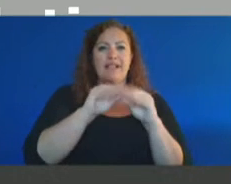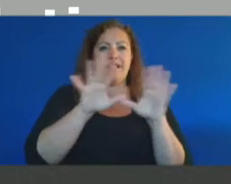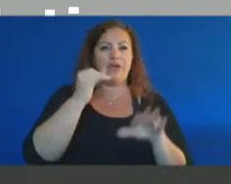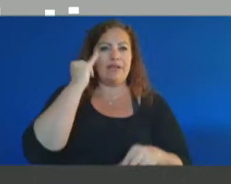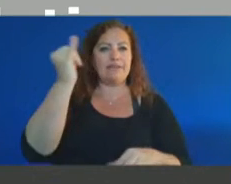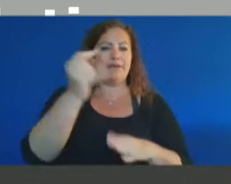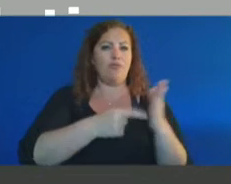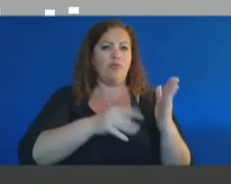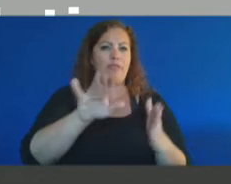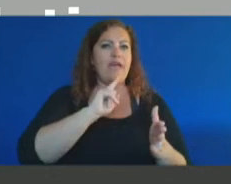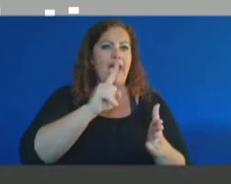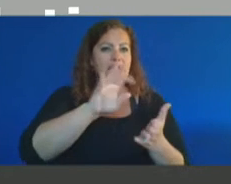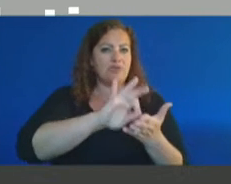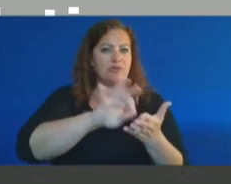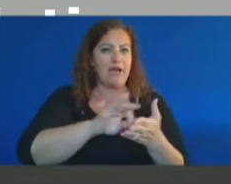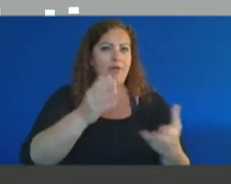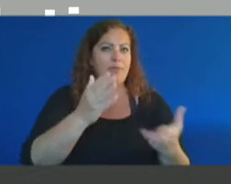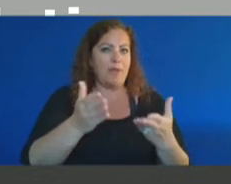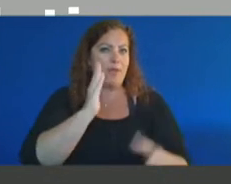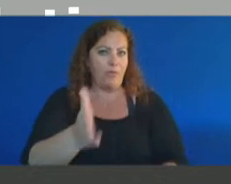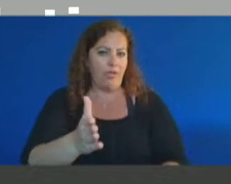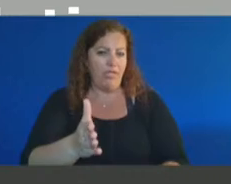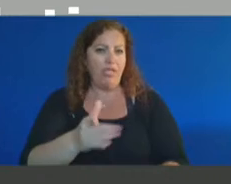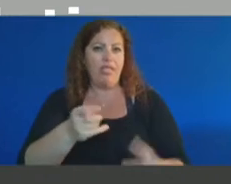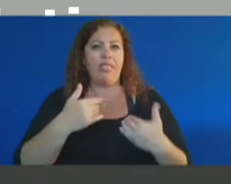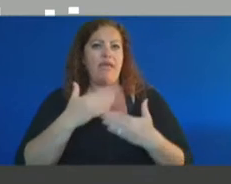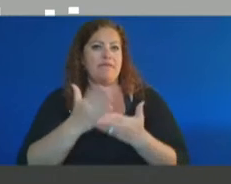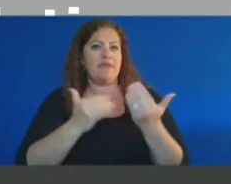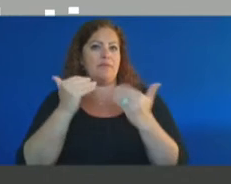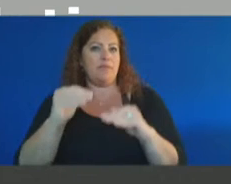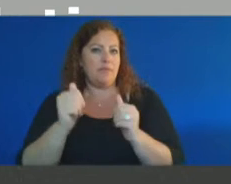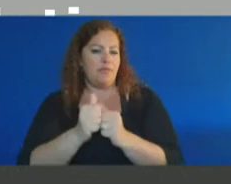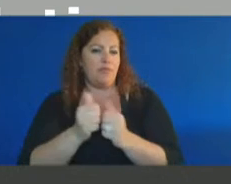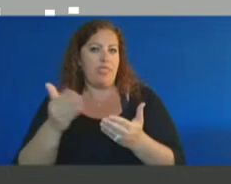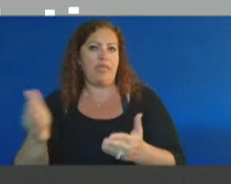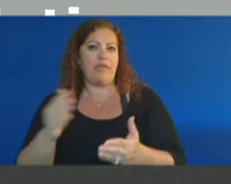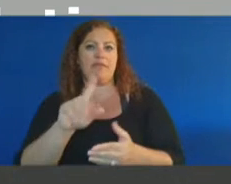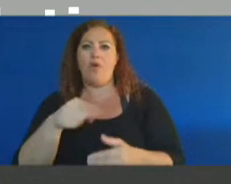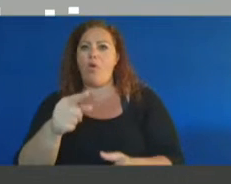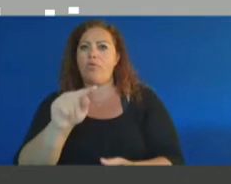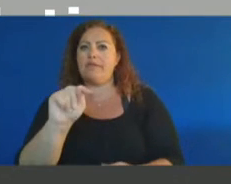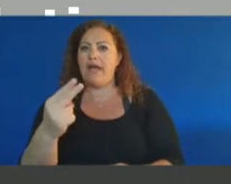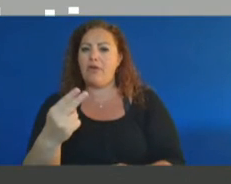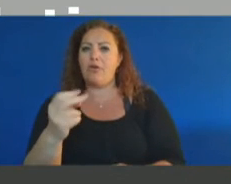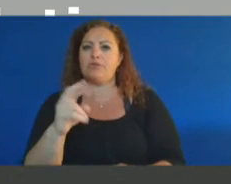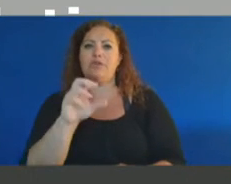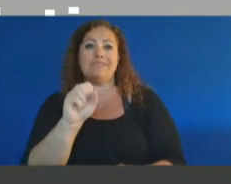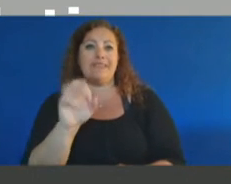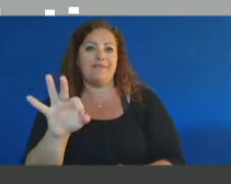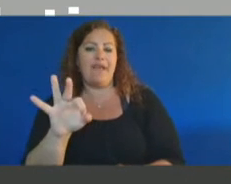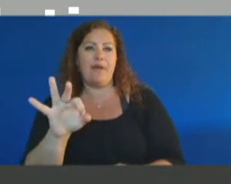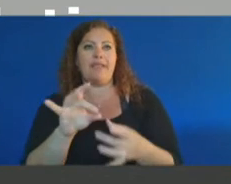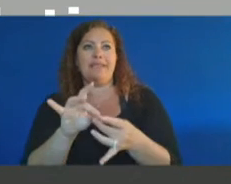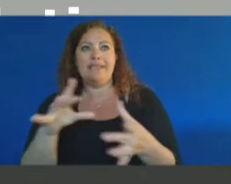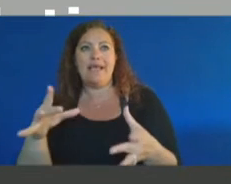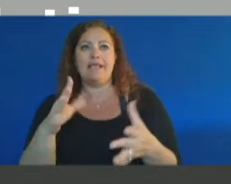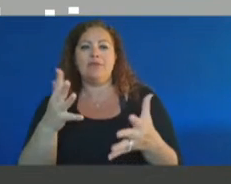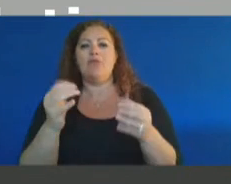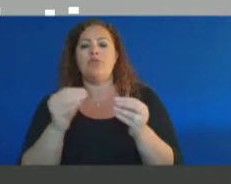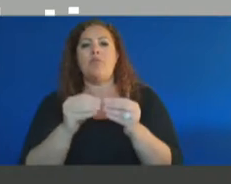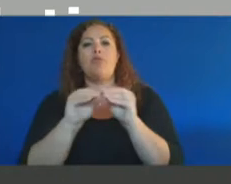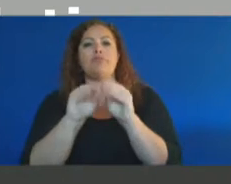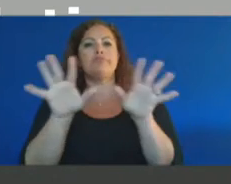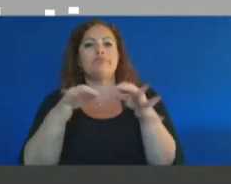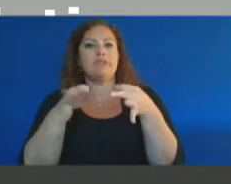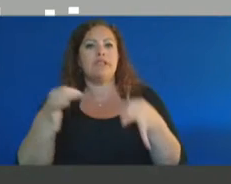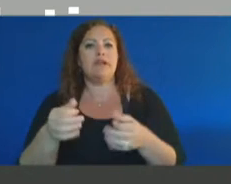may end up being again there there are some restrictions on things where only town homes or single family detached can go but we'd like a little bit more clarity on the breakdown of